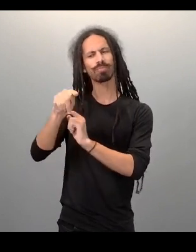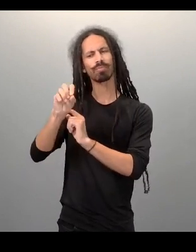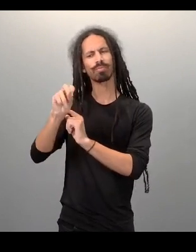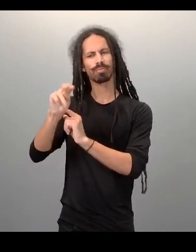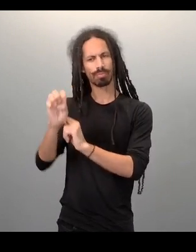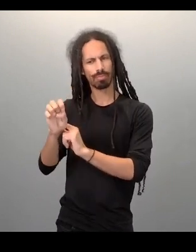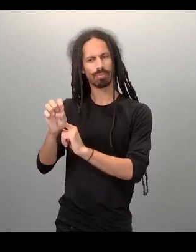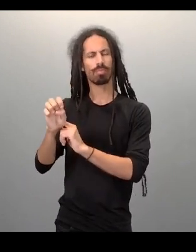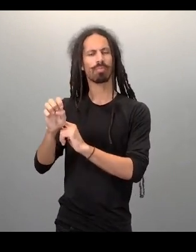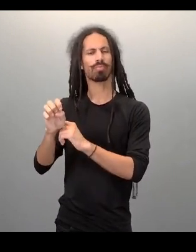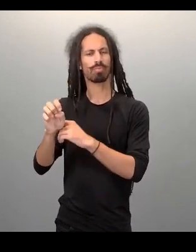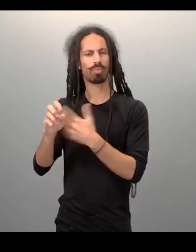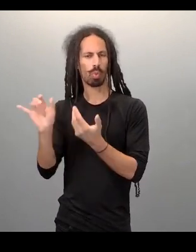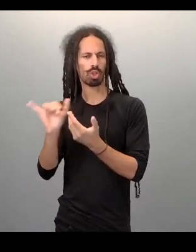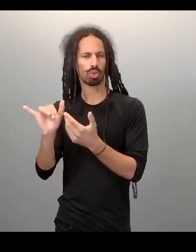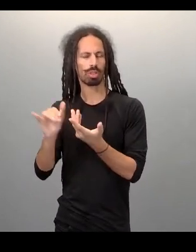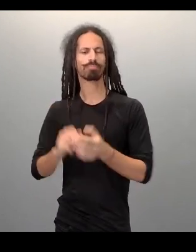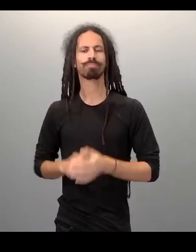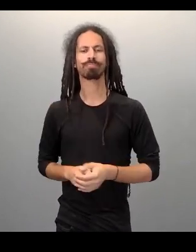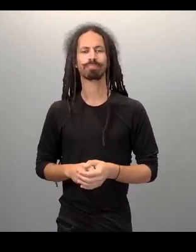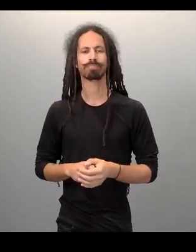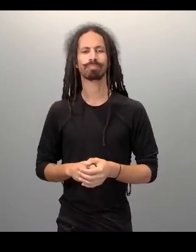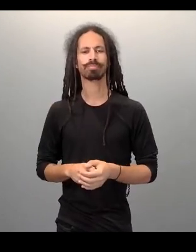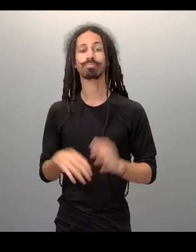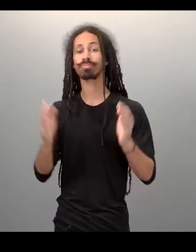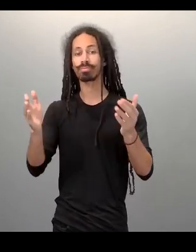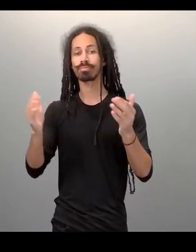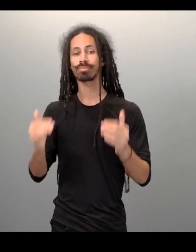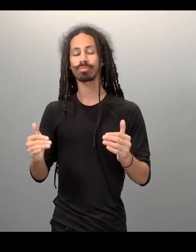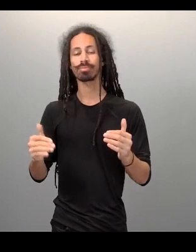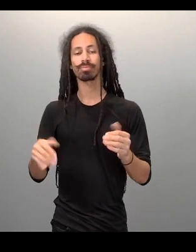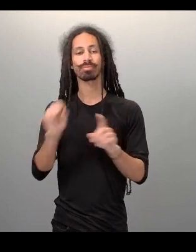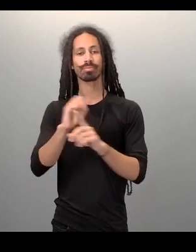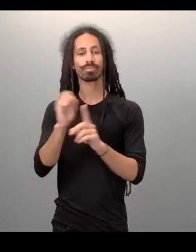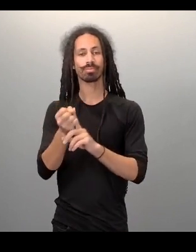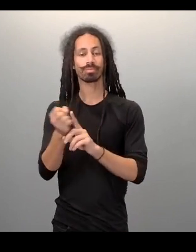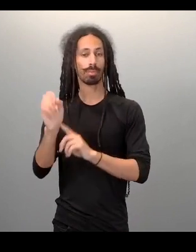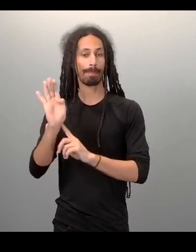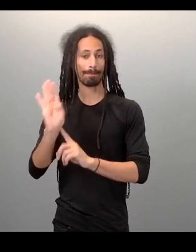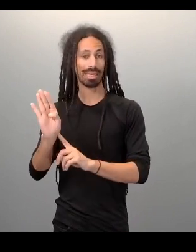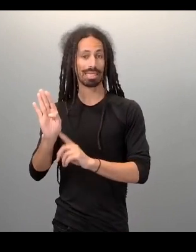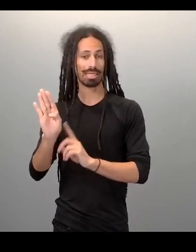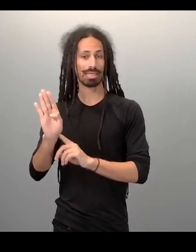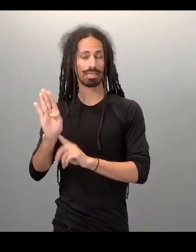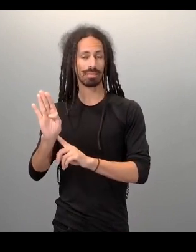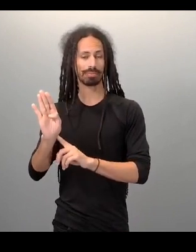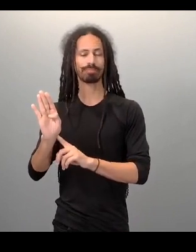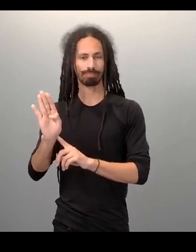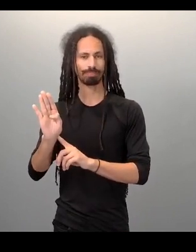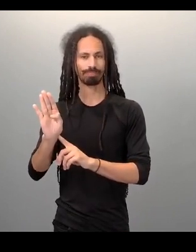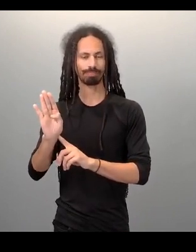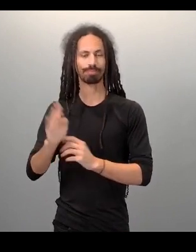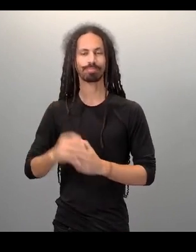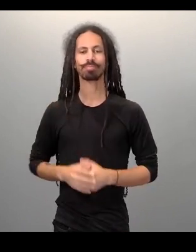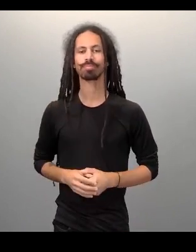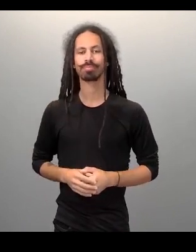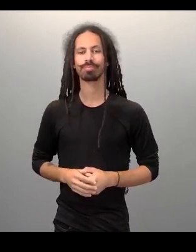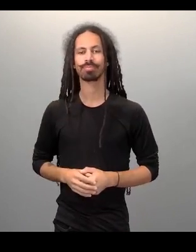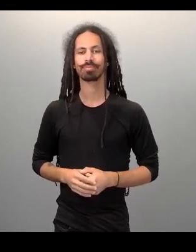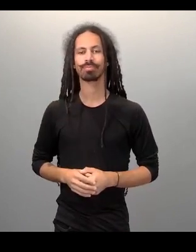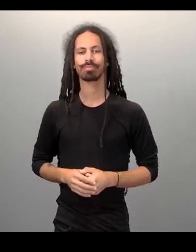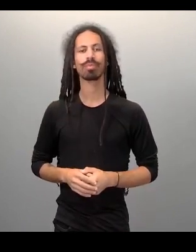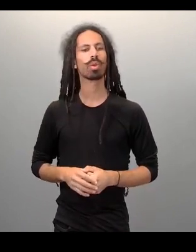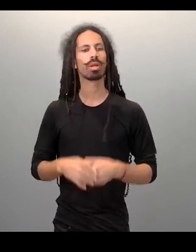our presentation. Okay, and then we've got situation B. Next, you need to confirm